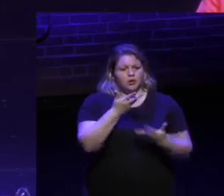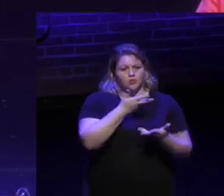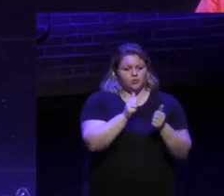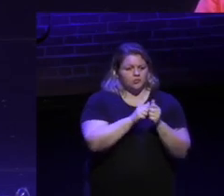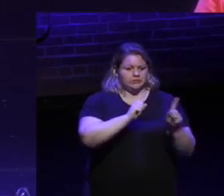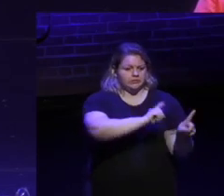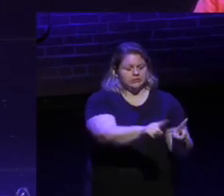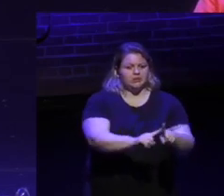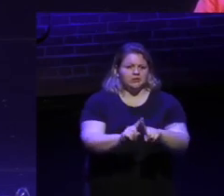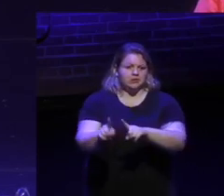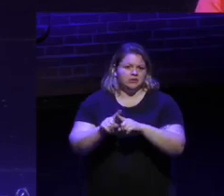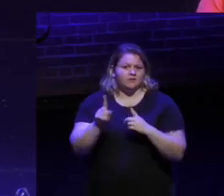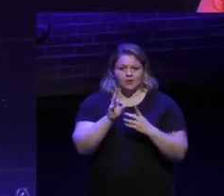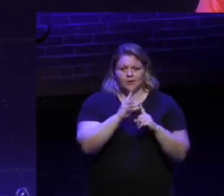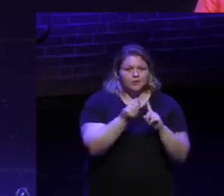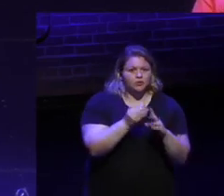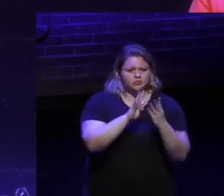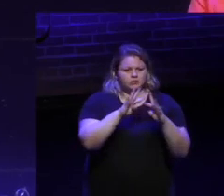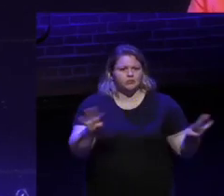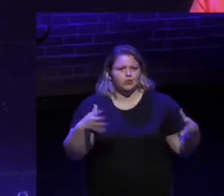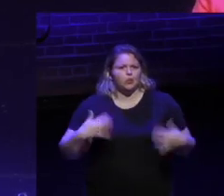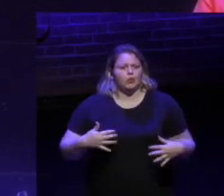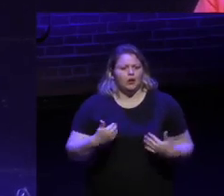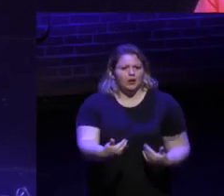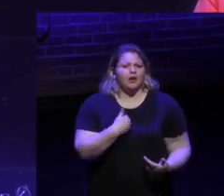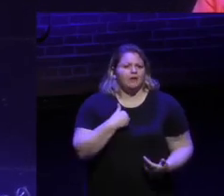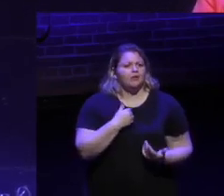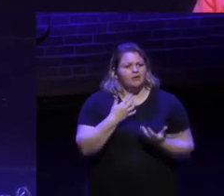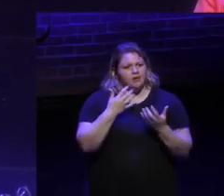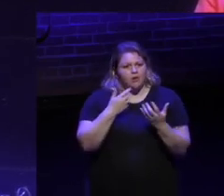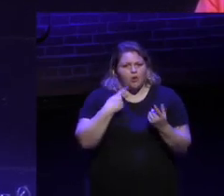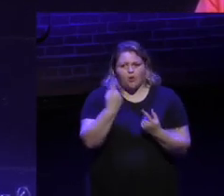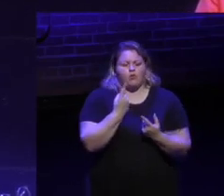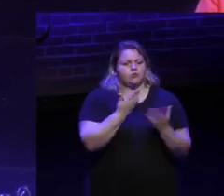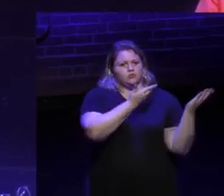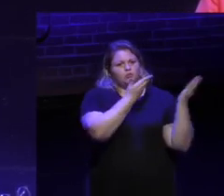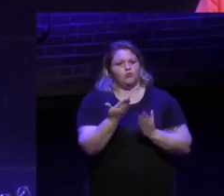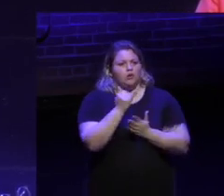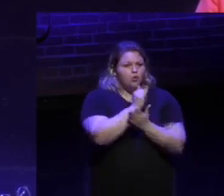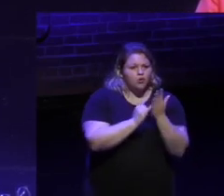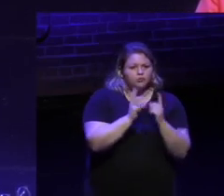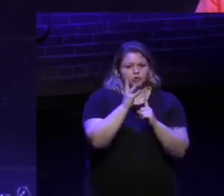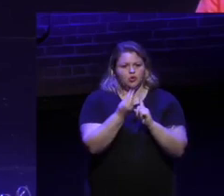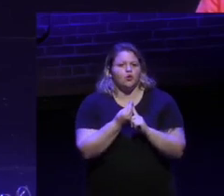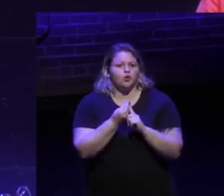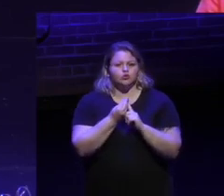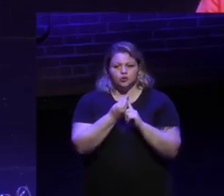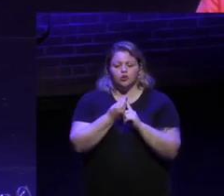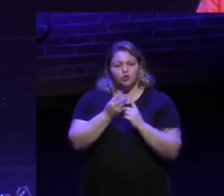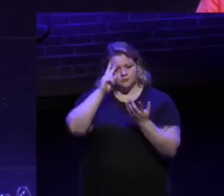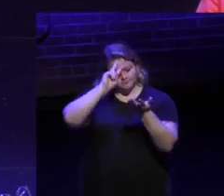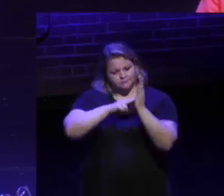communities and groups in Springfield to try to use the arts, use culture to help empower communities and